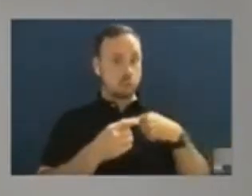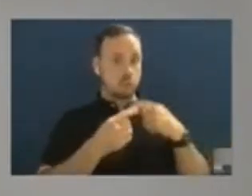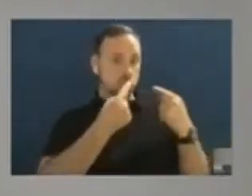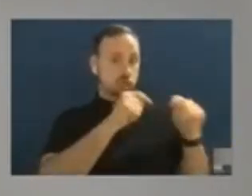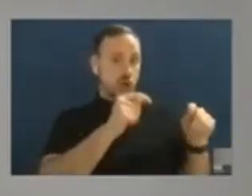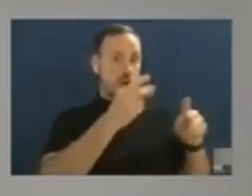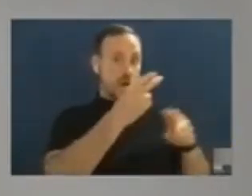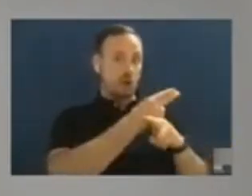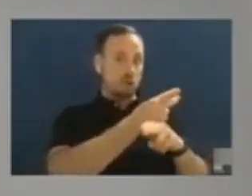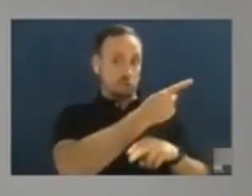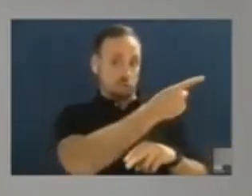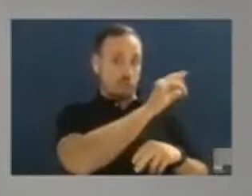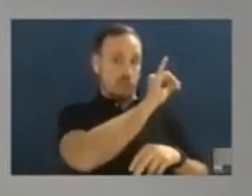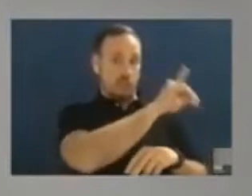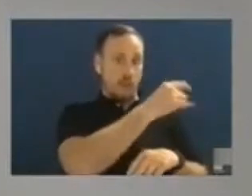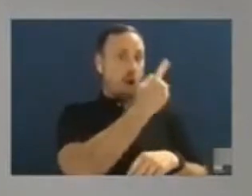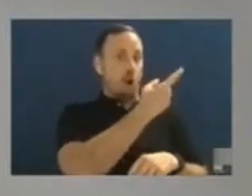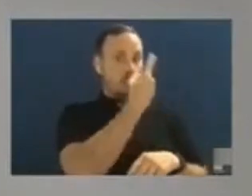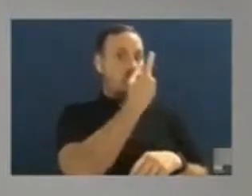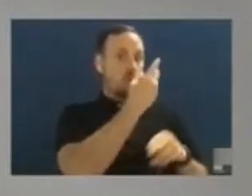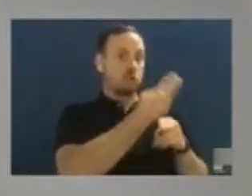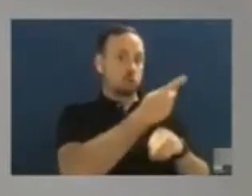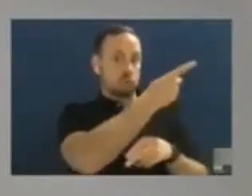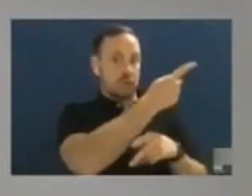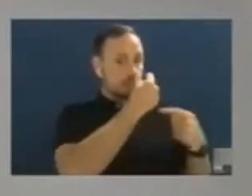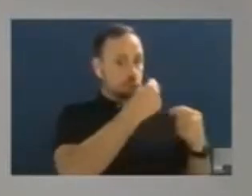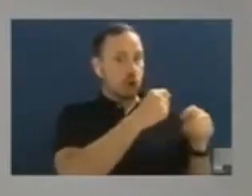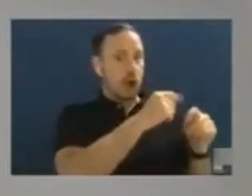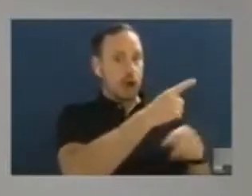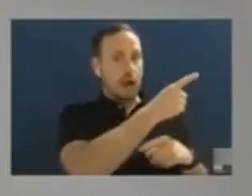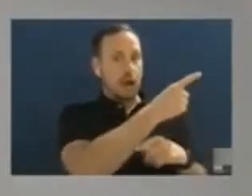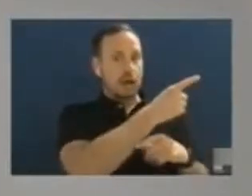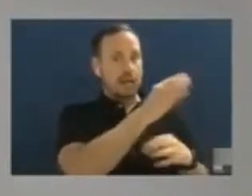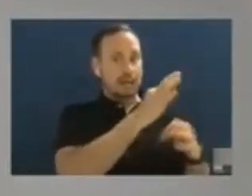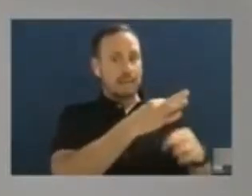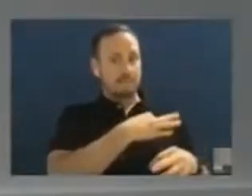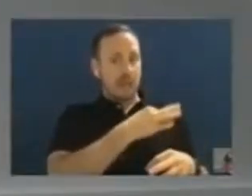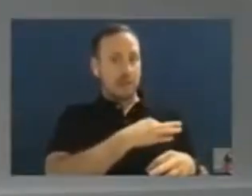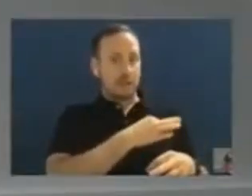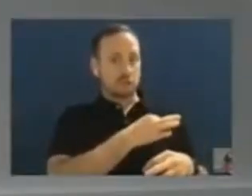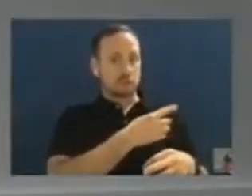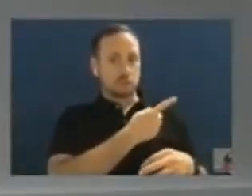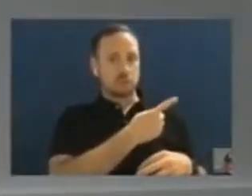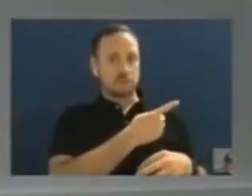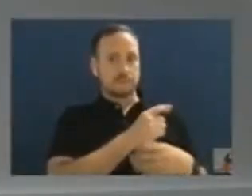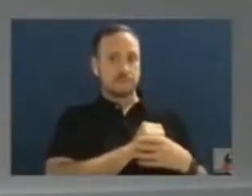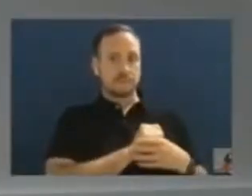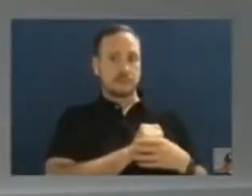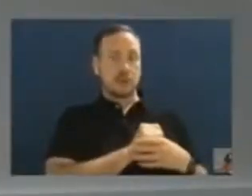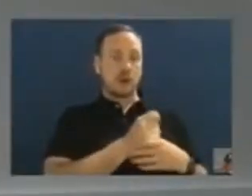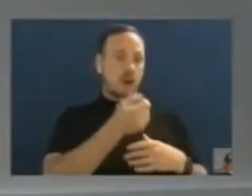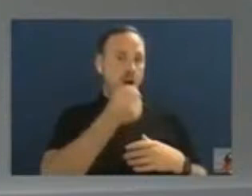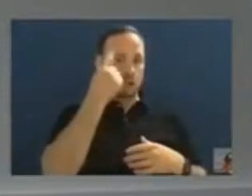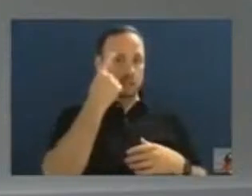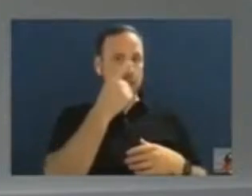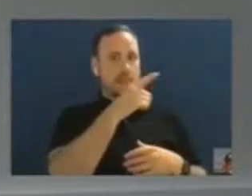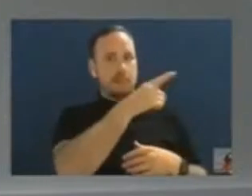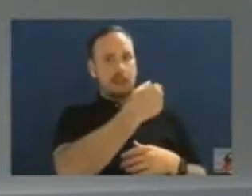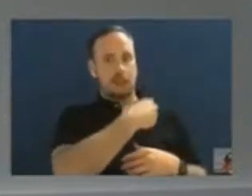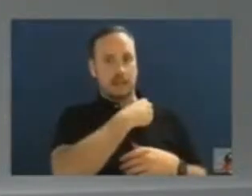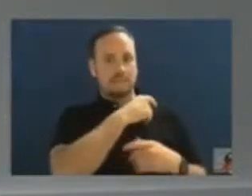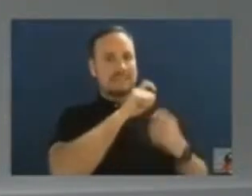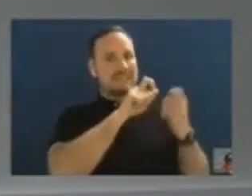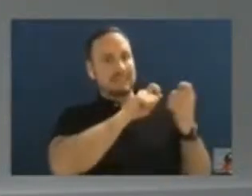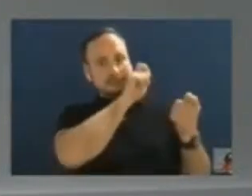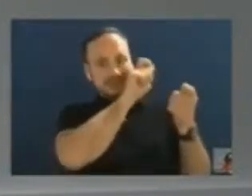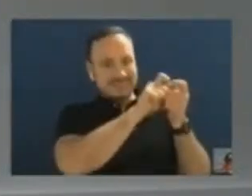is eligible, we are using the CARES Act funding. And the CARES Act funding often comes with very specific, there are only specific things you could spend